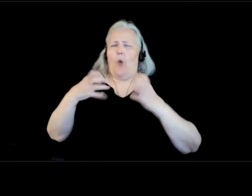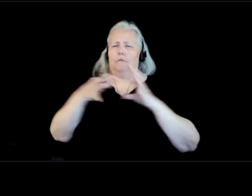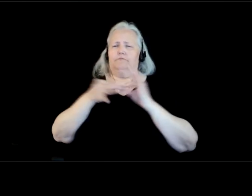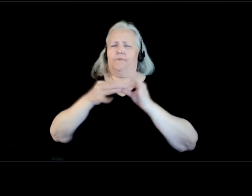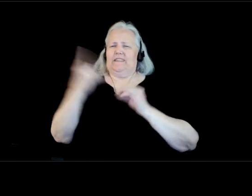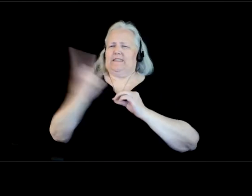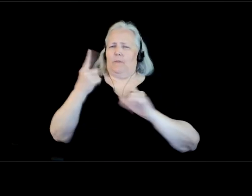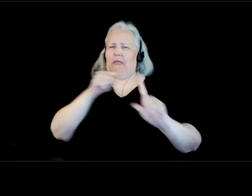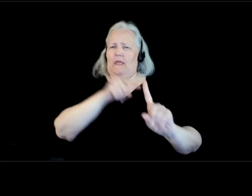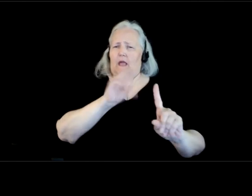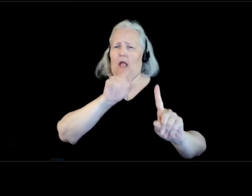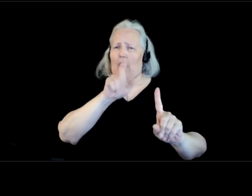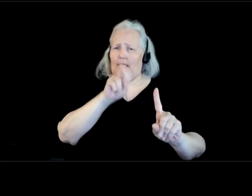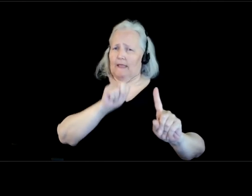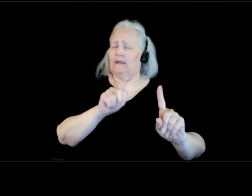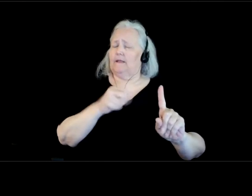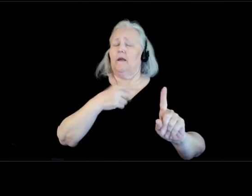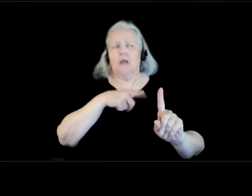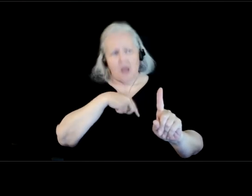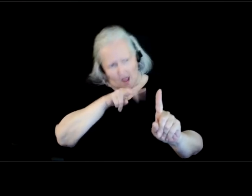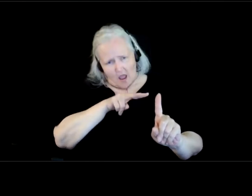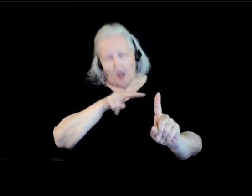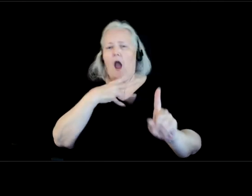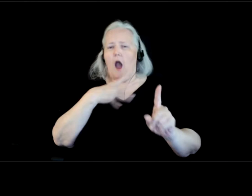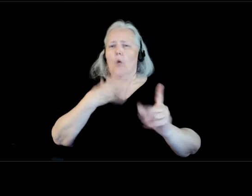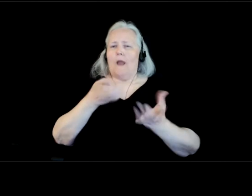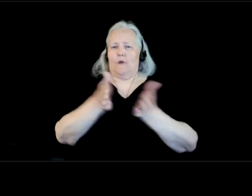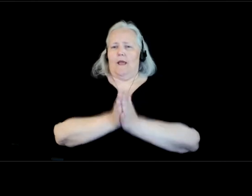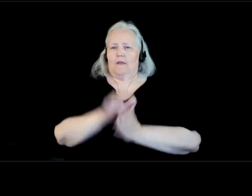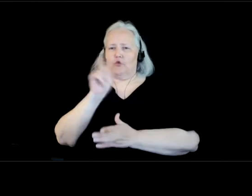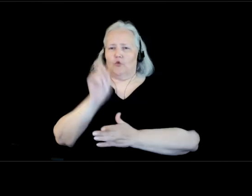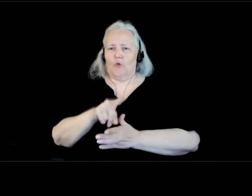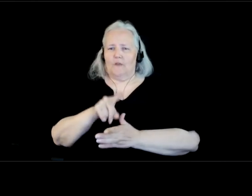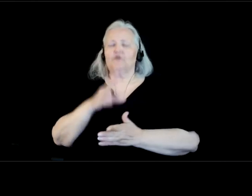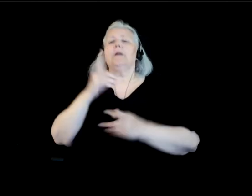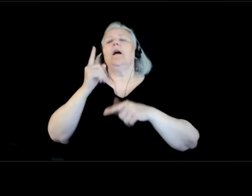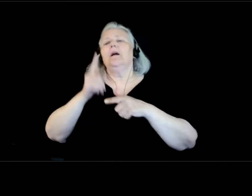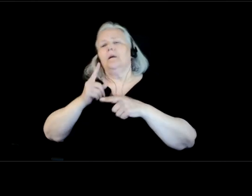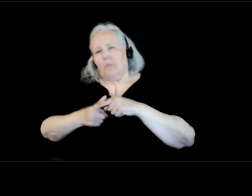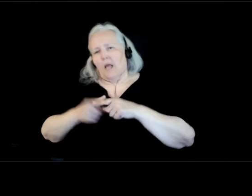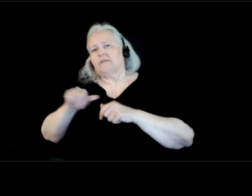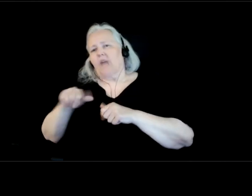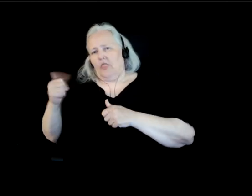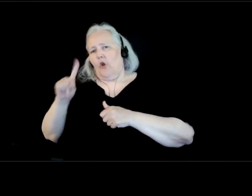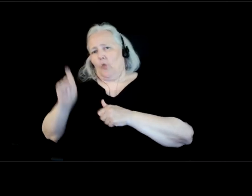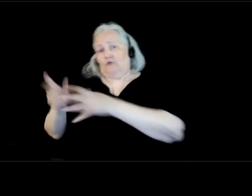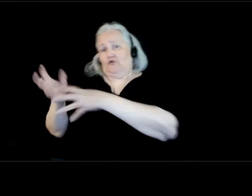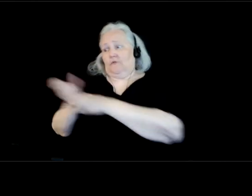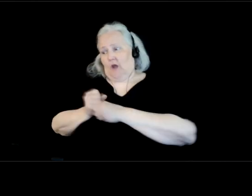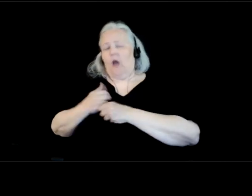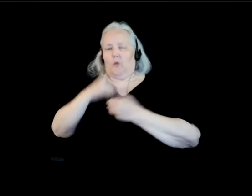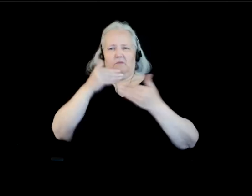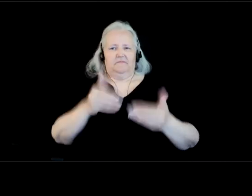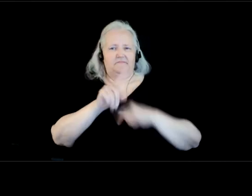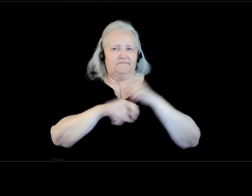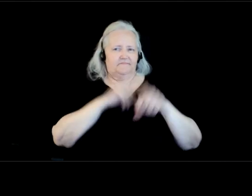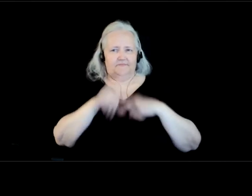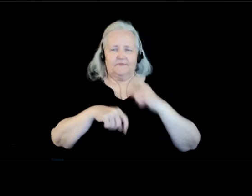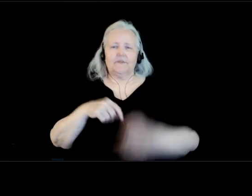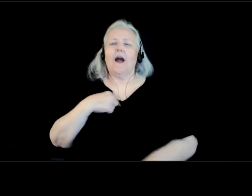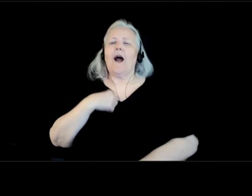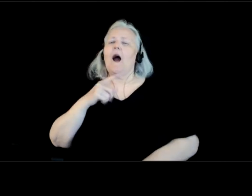that into a question that addresses some of the questions we've already received. I really appreciate that Colleen focused